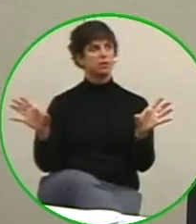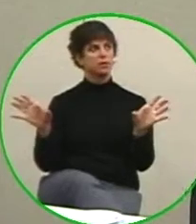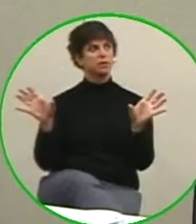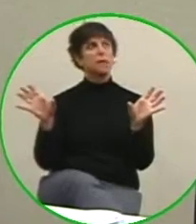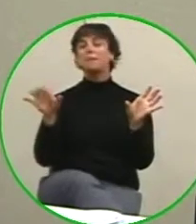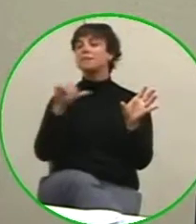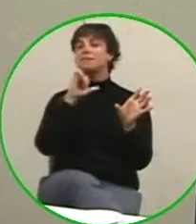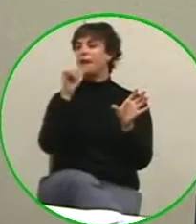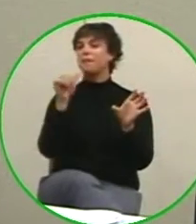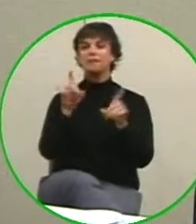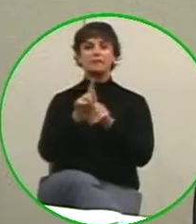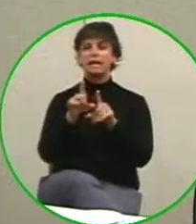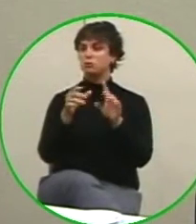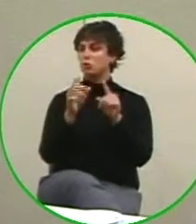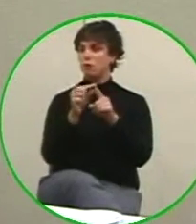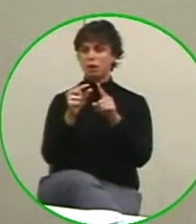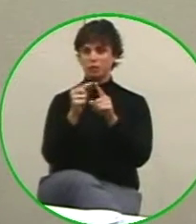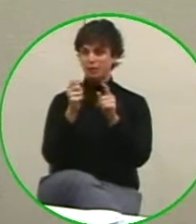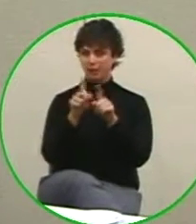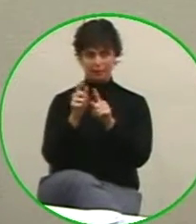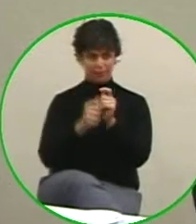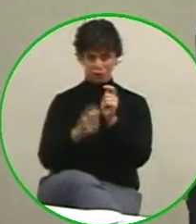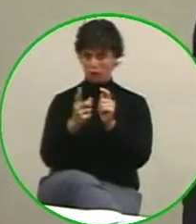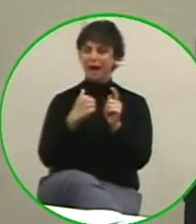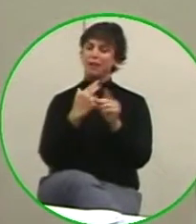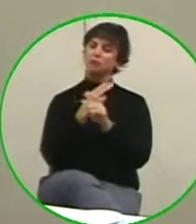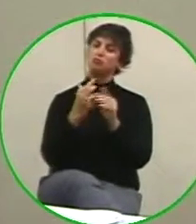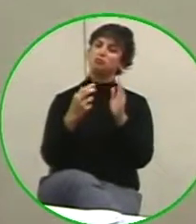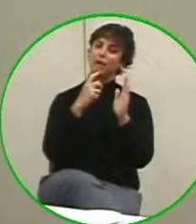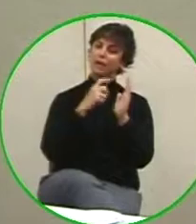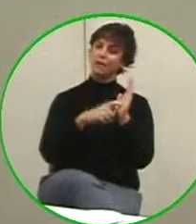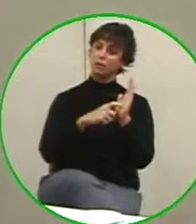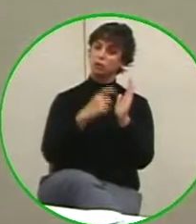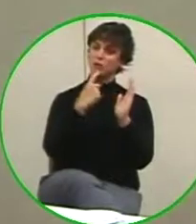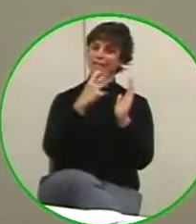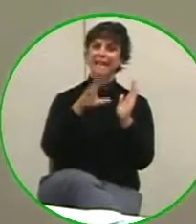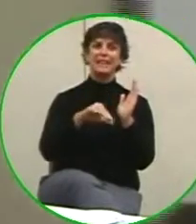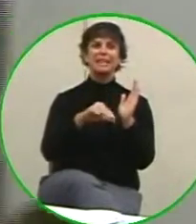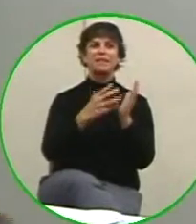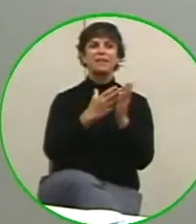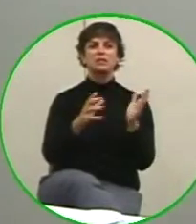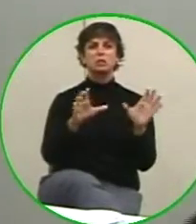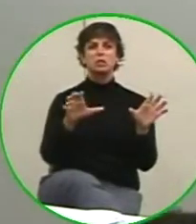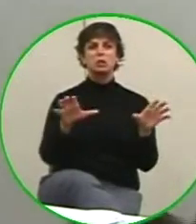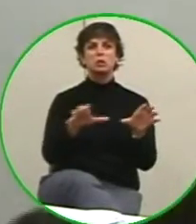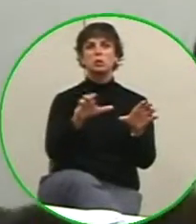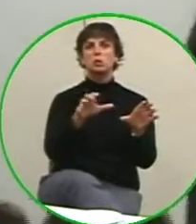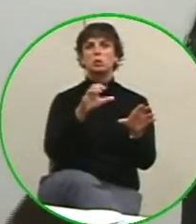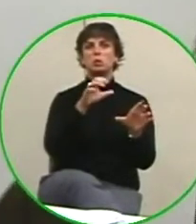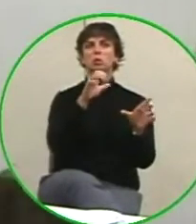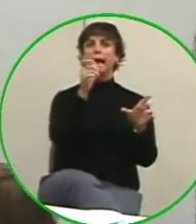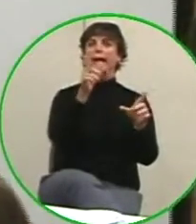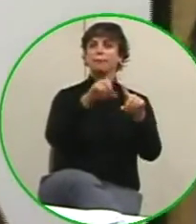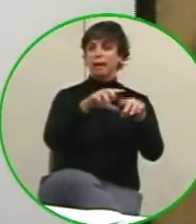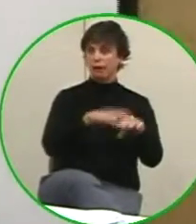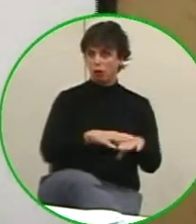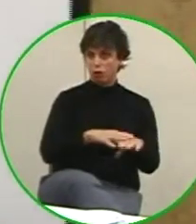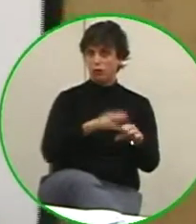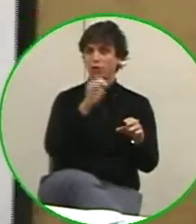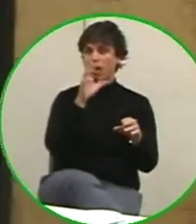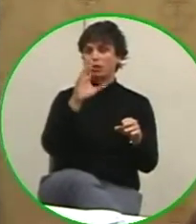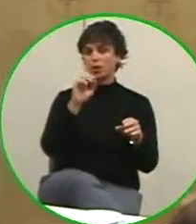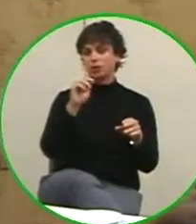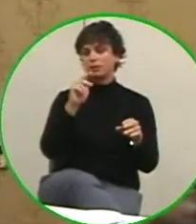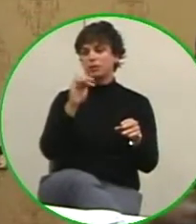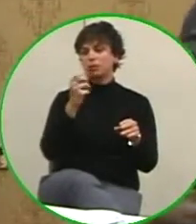uses. I use recognition to say, these are the things that we do non-contingent. It's like a recognition is,